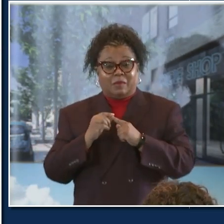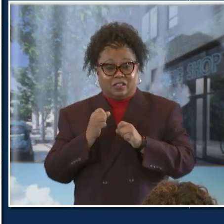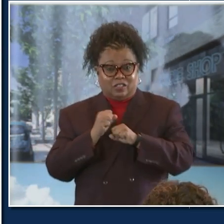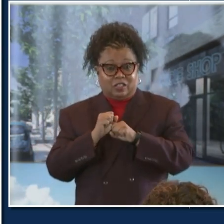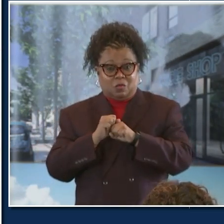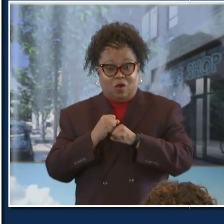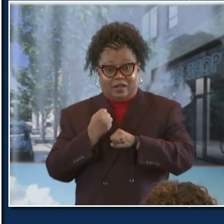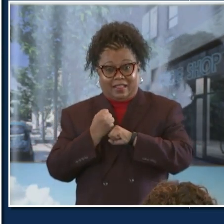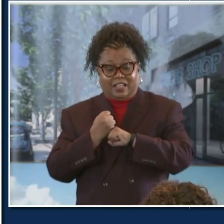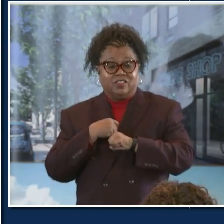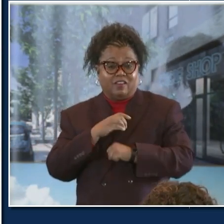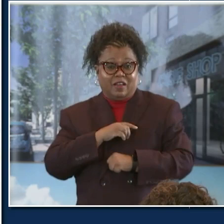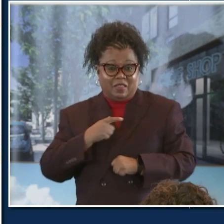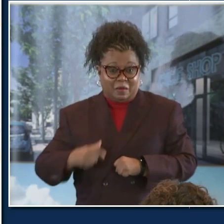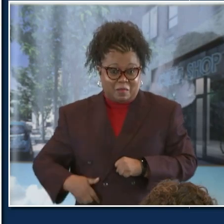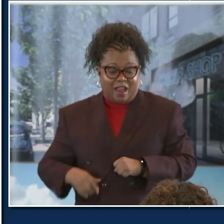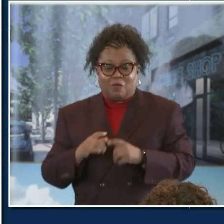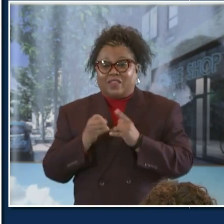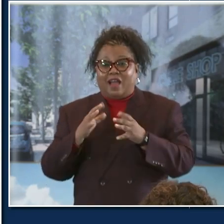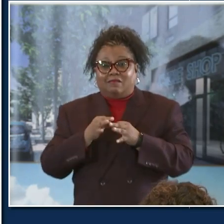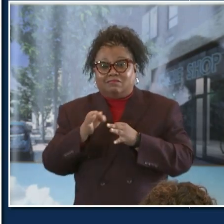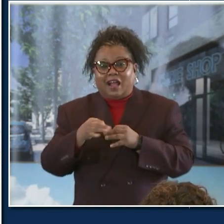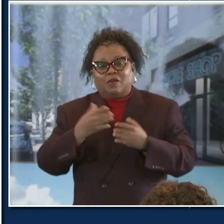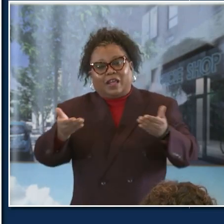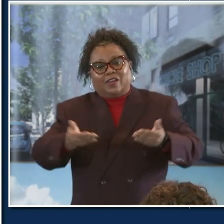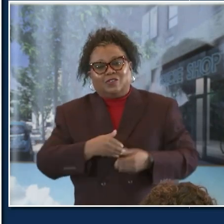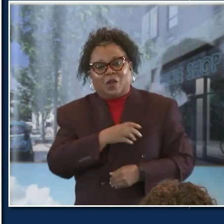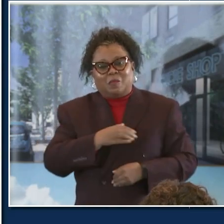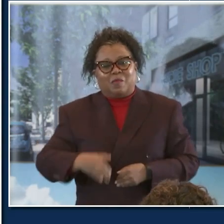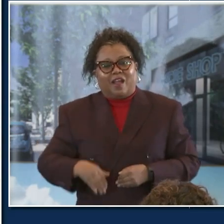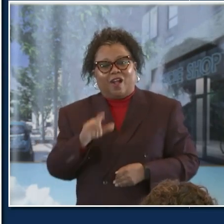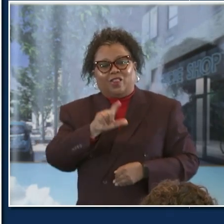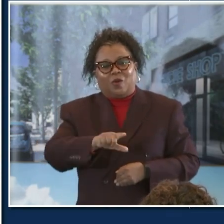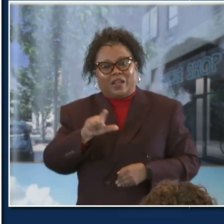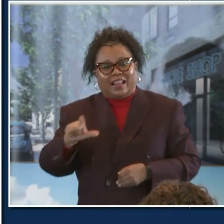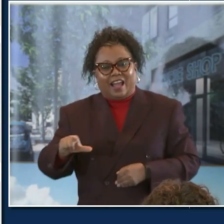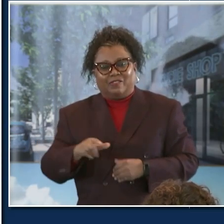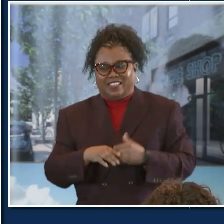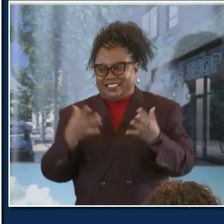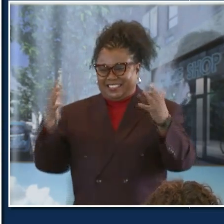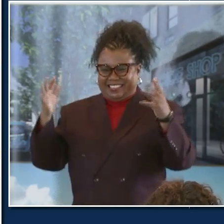and the leadership of our mayor. So without further ado, I want to introduce our mayor, Mayor Lori Lightfoot.